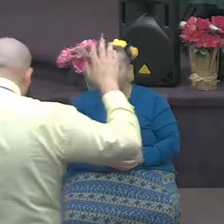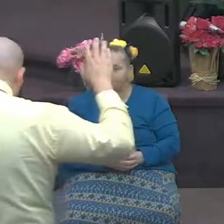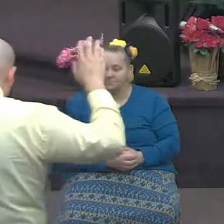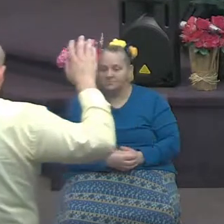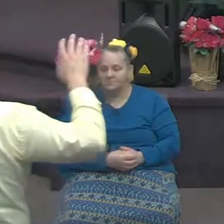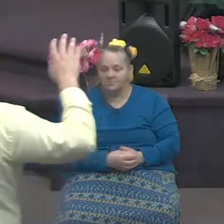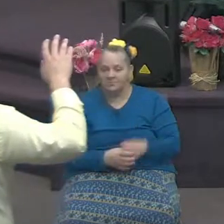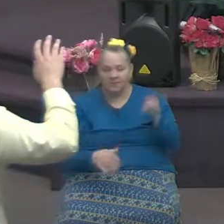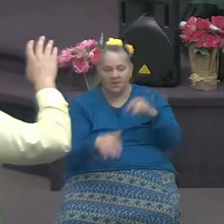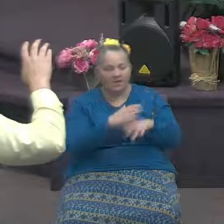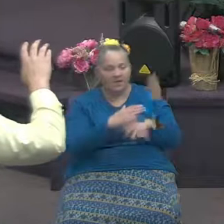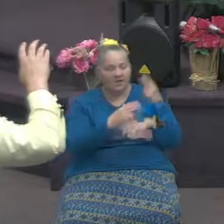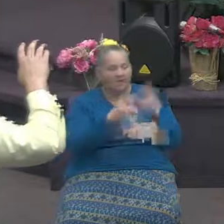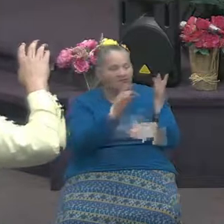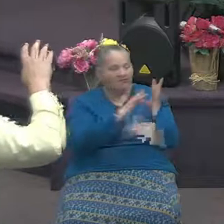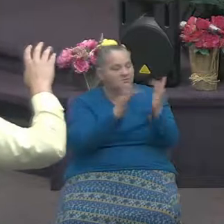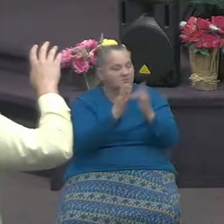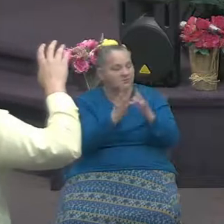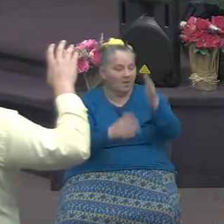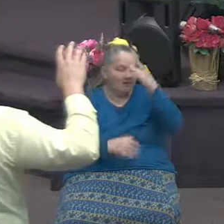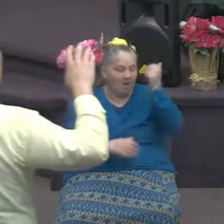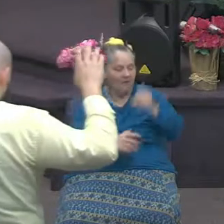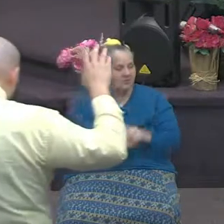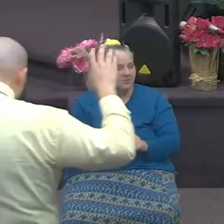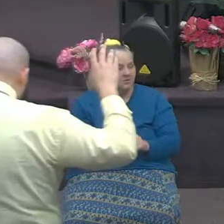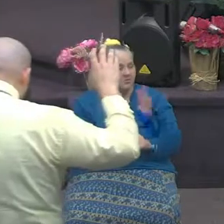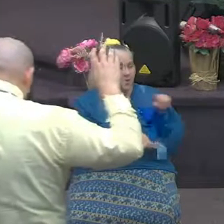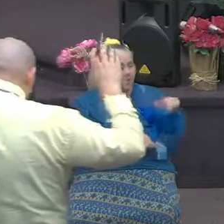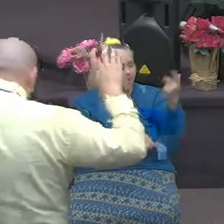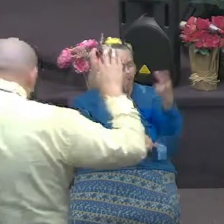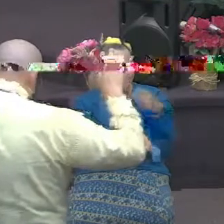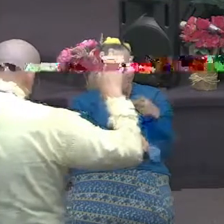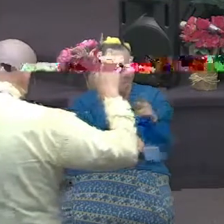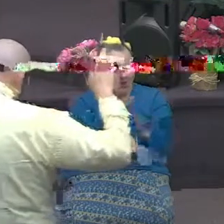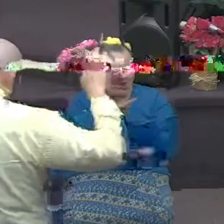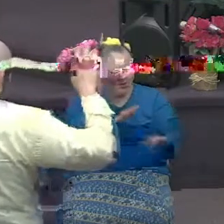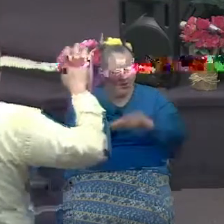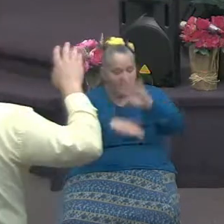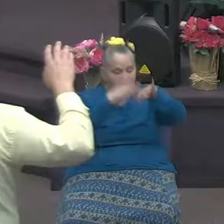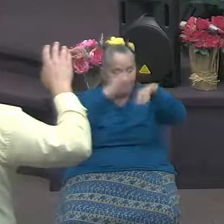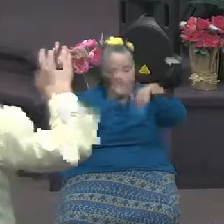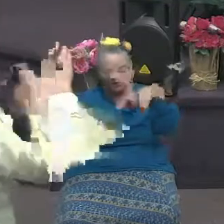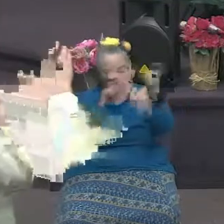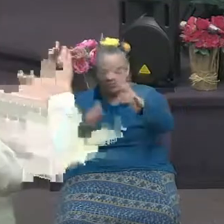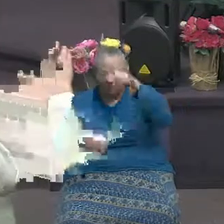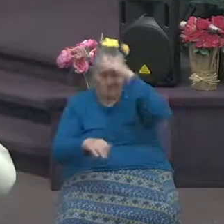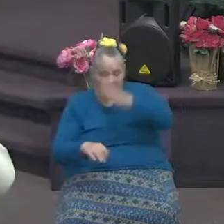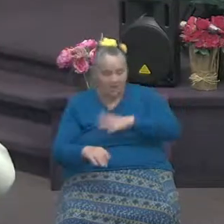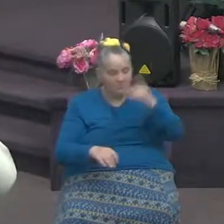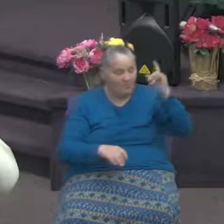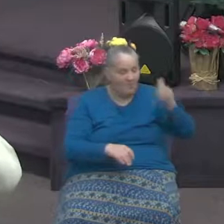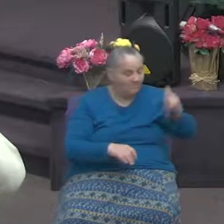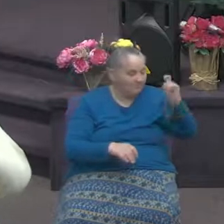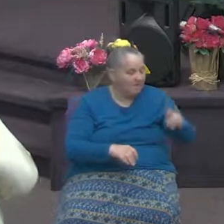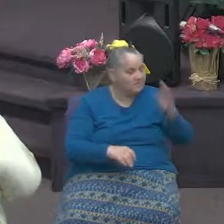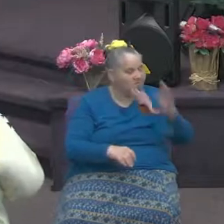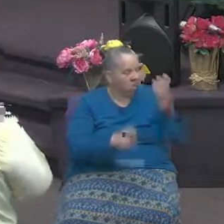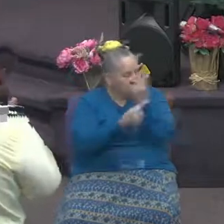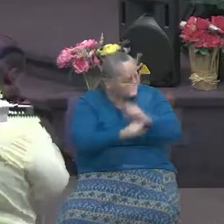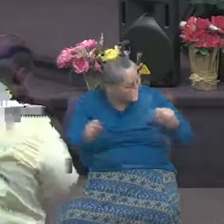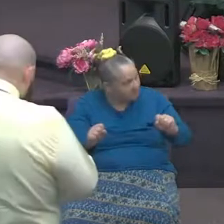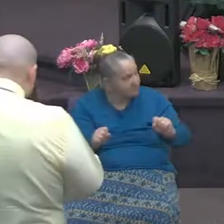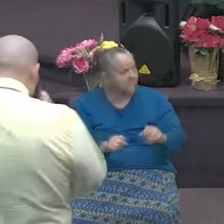In the name of Jesus. Because there is no other name under heaven given among men whereby we must